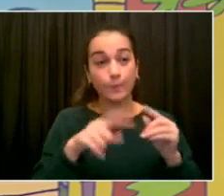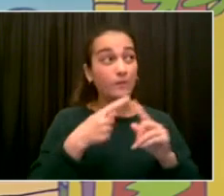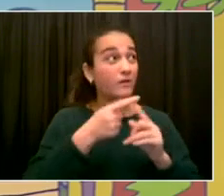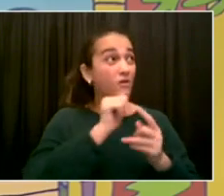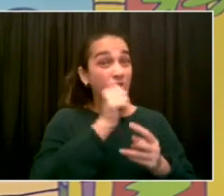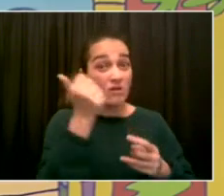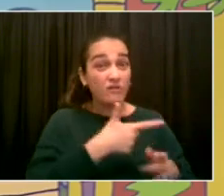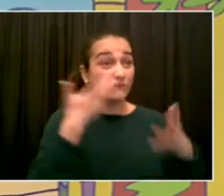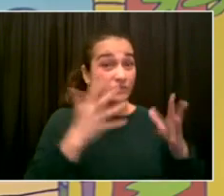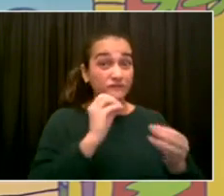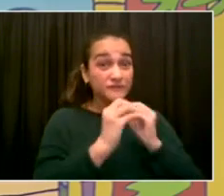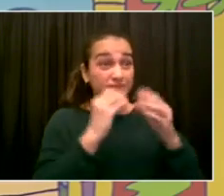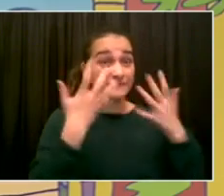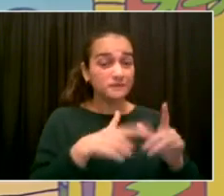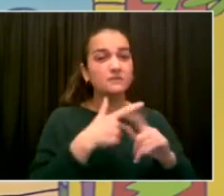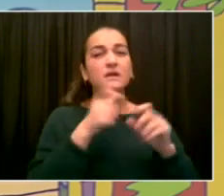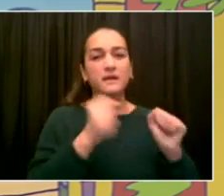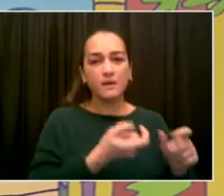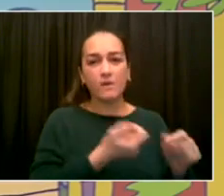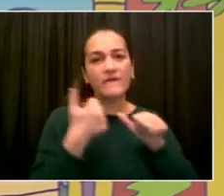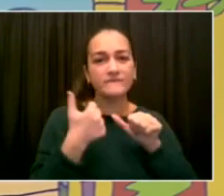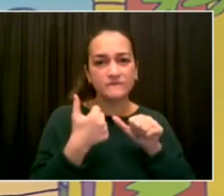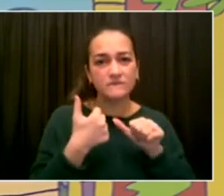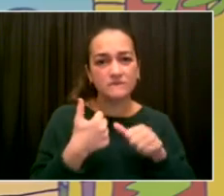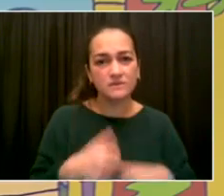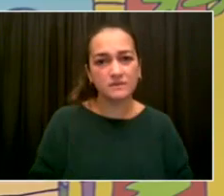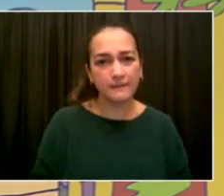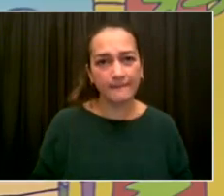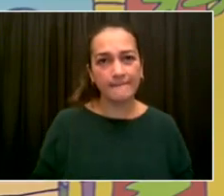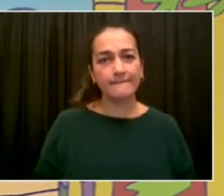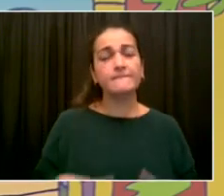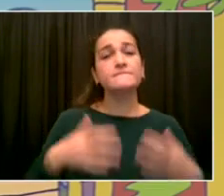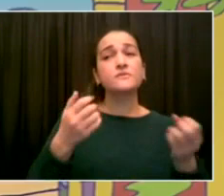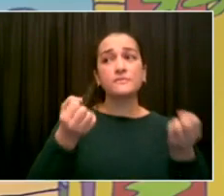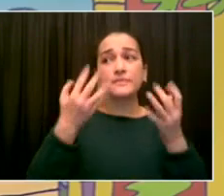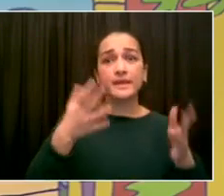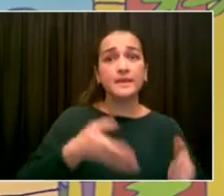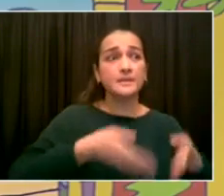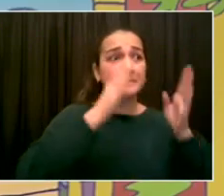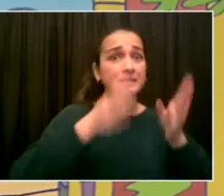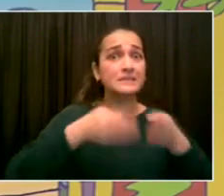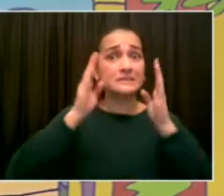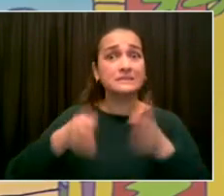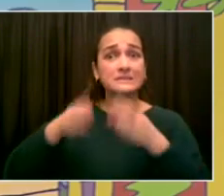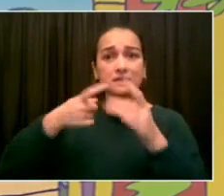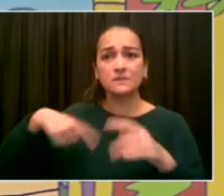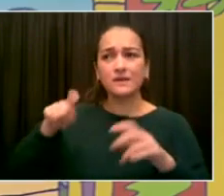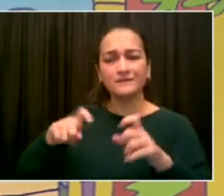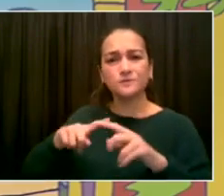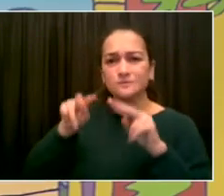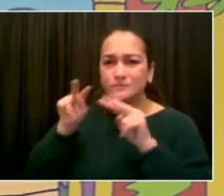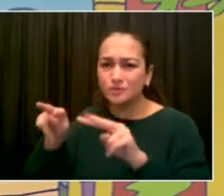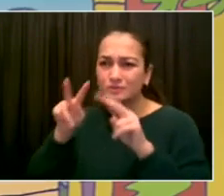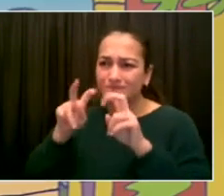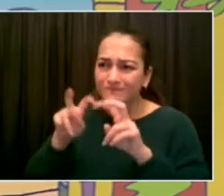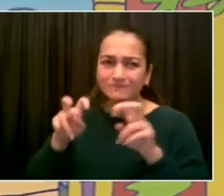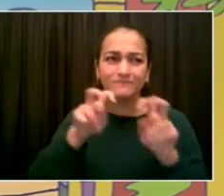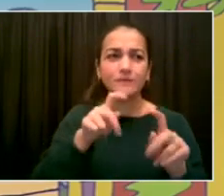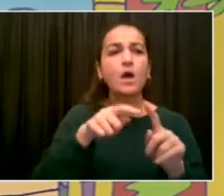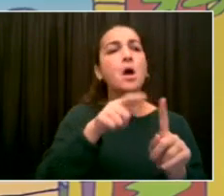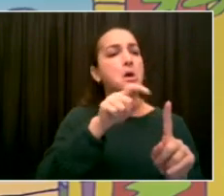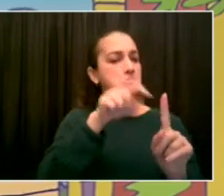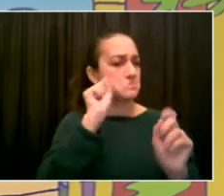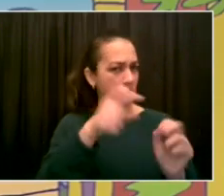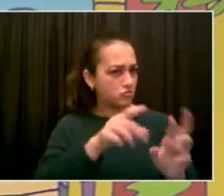do it safely. And then we realized in some other places we had to address the facade issues to be able to take down the sheds. So we've put more and more money into that. It is a